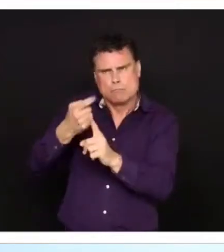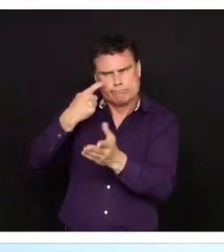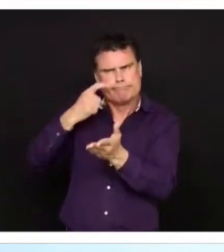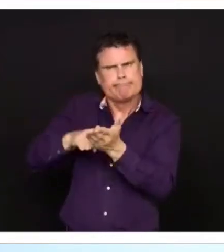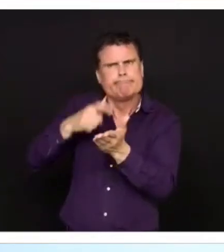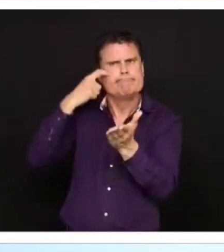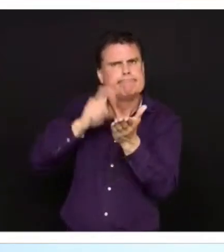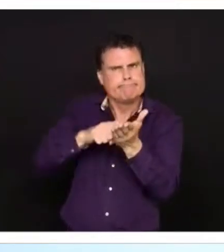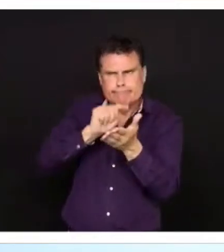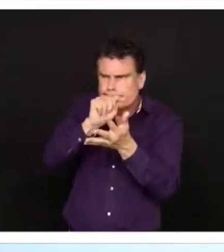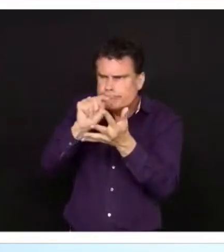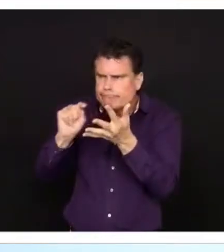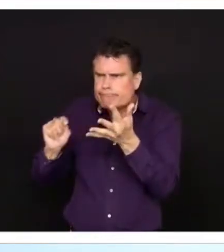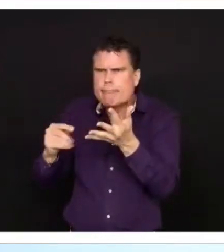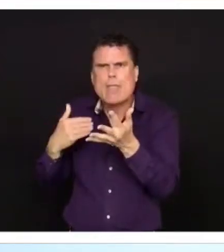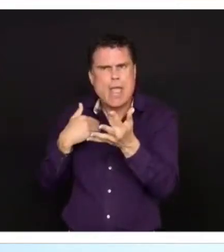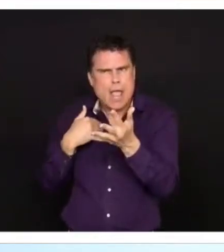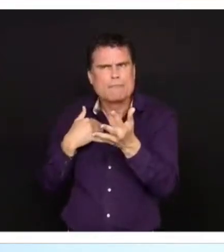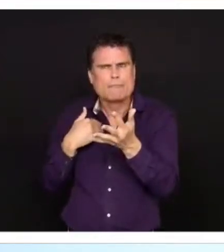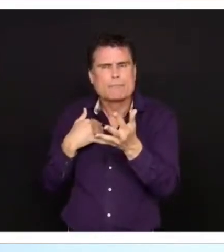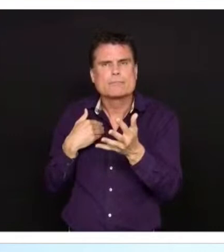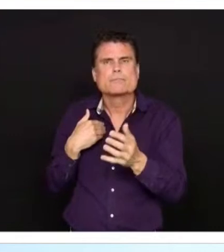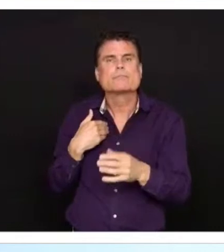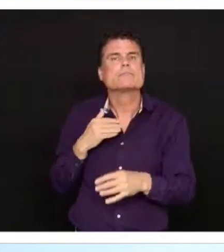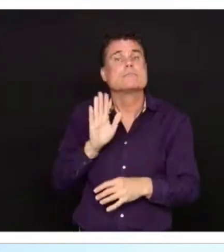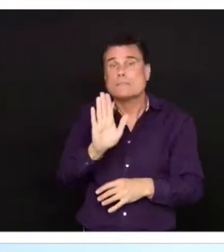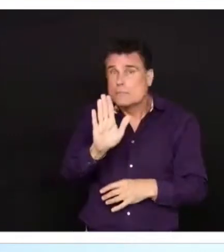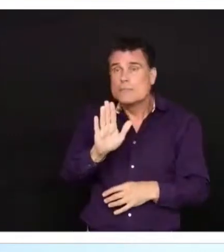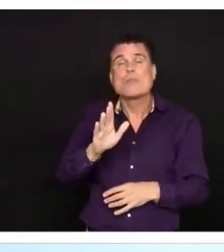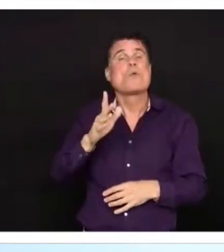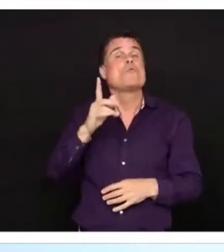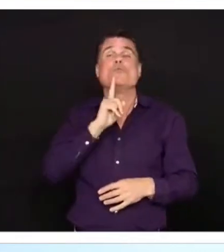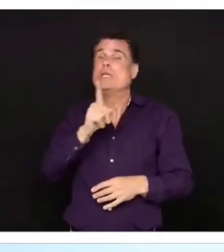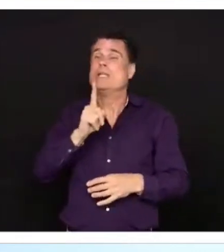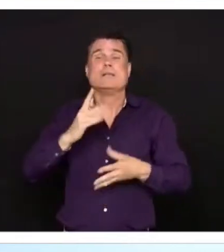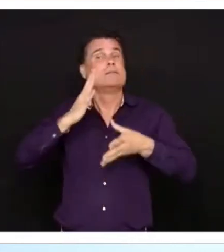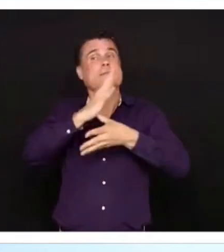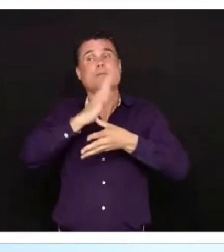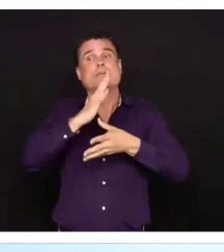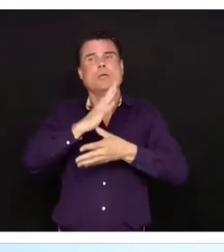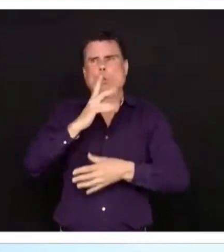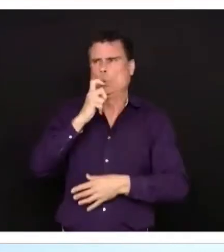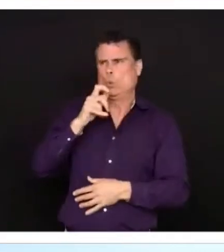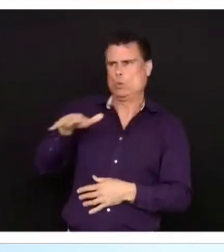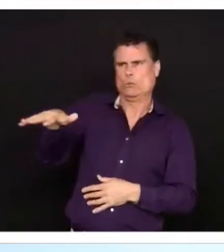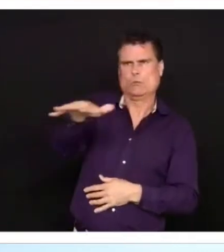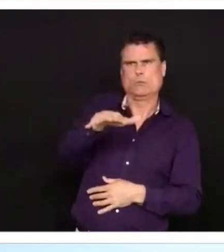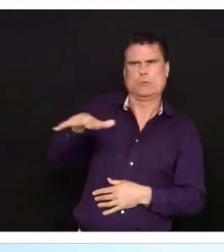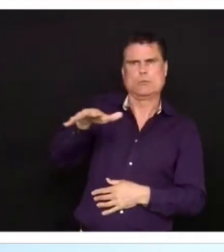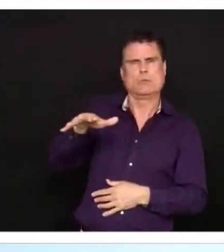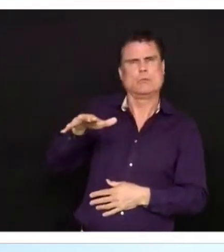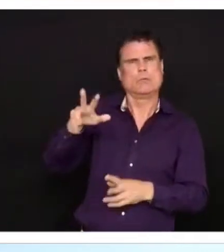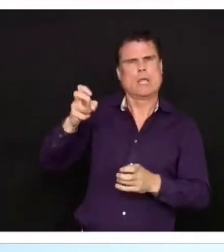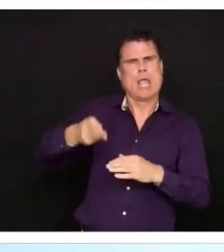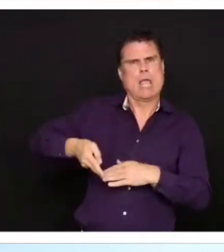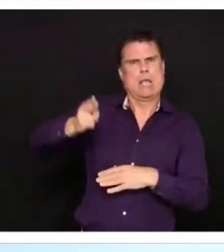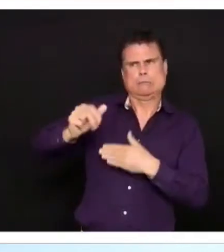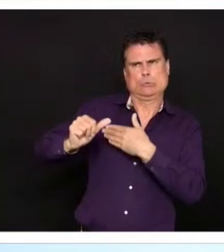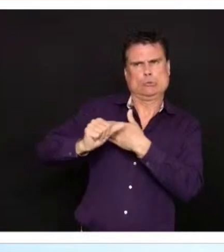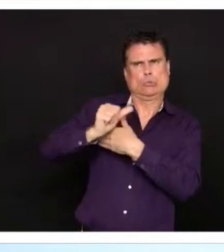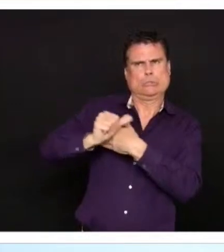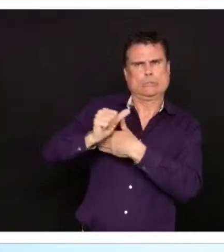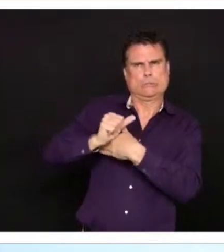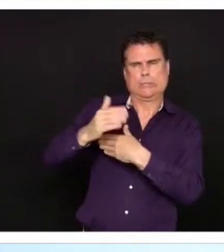to focus the testing on those that were more likely to have it and more likely to end up in our healthcare system. So we are now opening